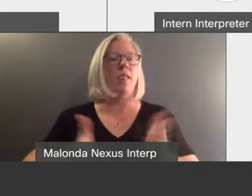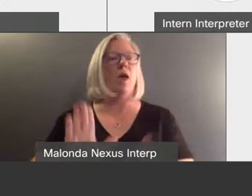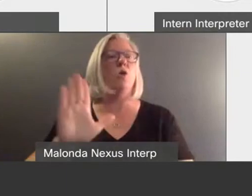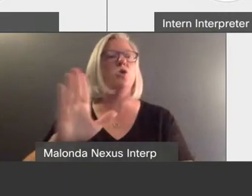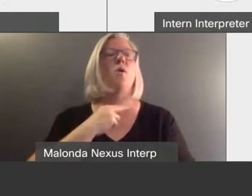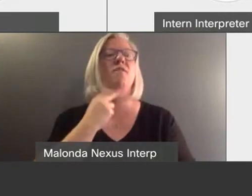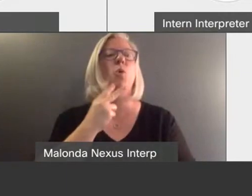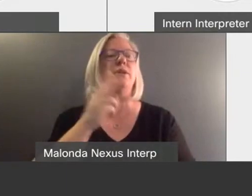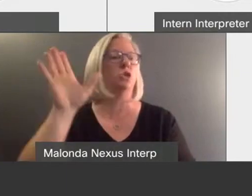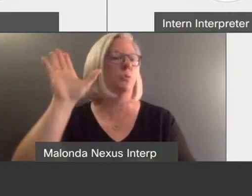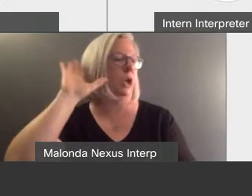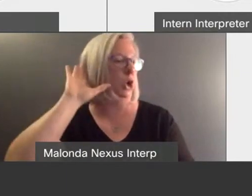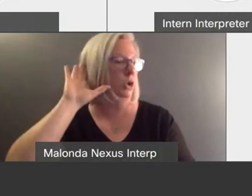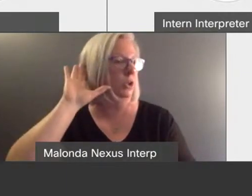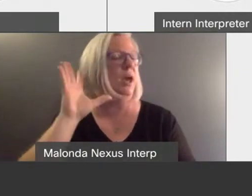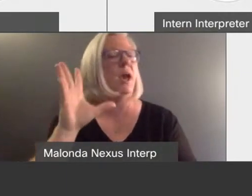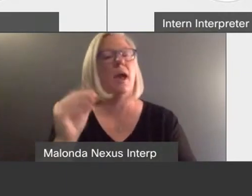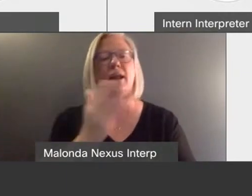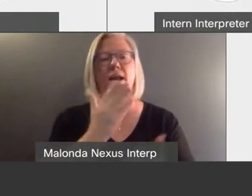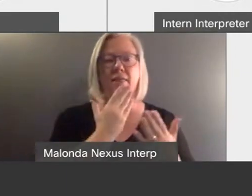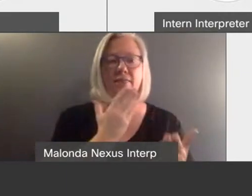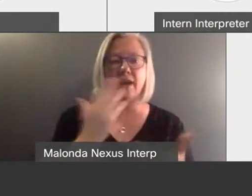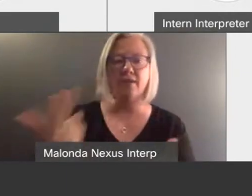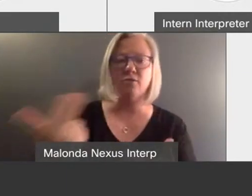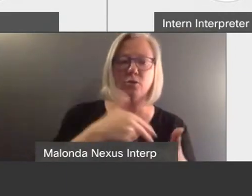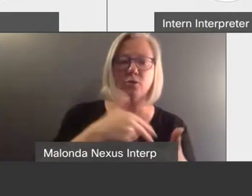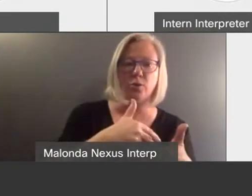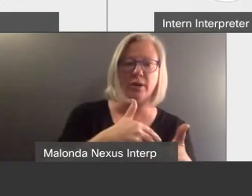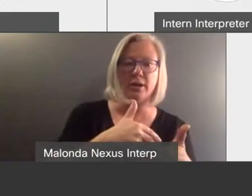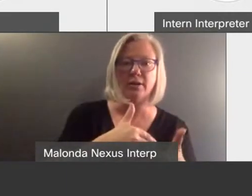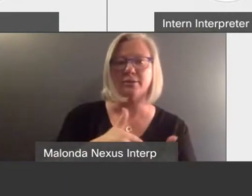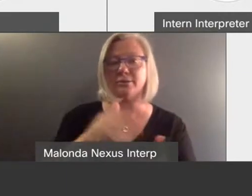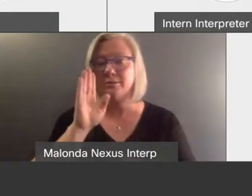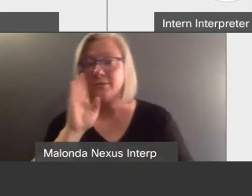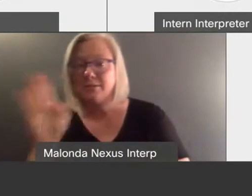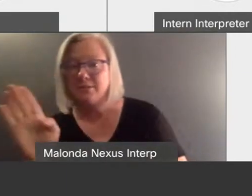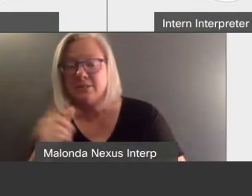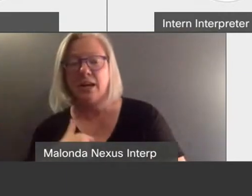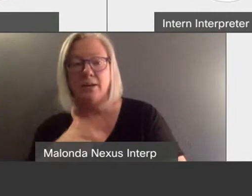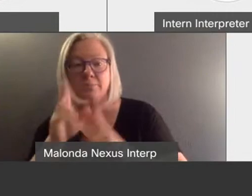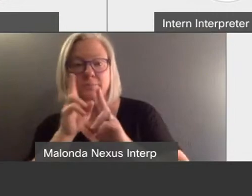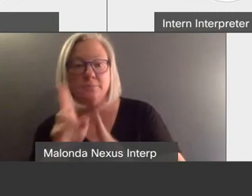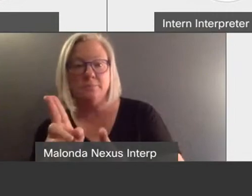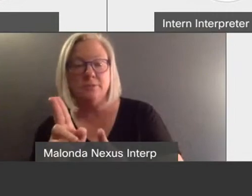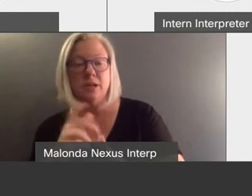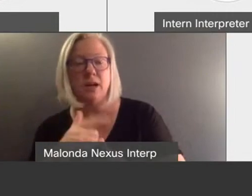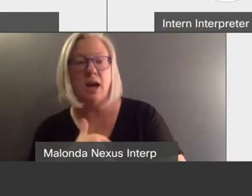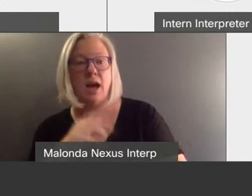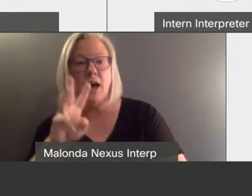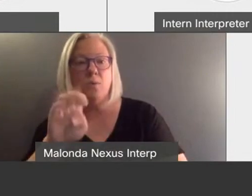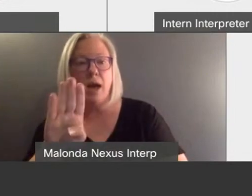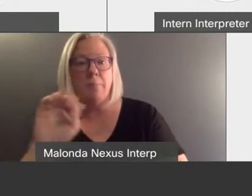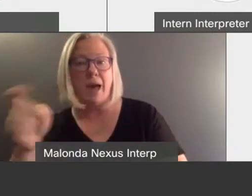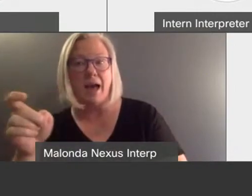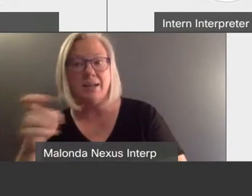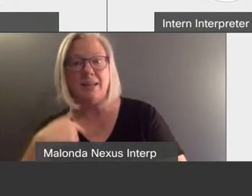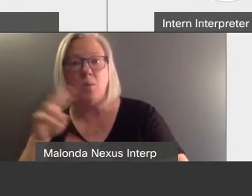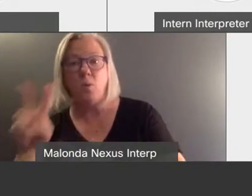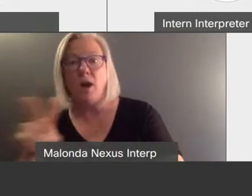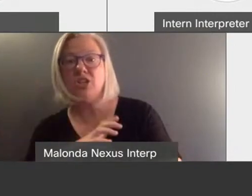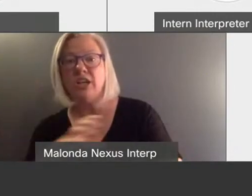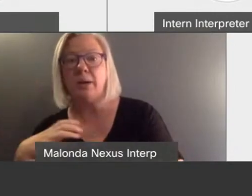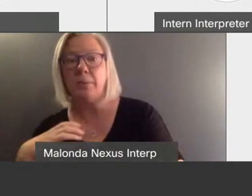heard. Again, thank you for joining us this evening. I'm on a WebEx watching a